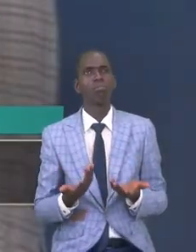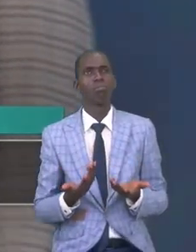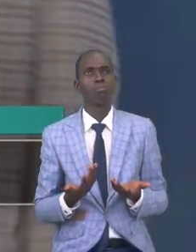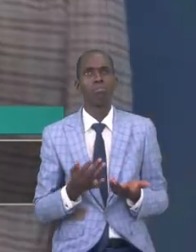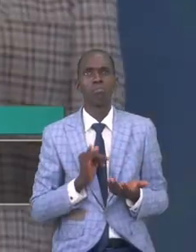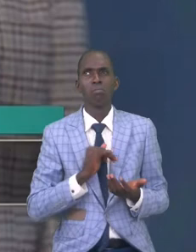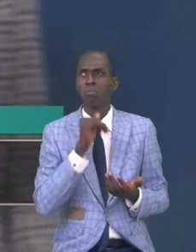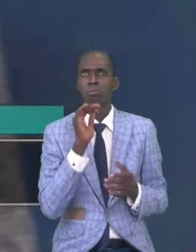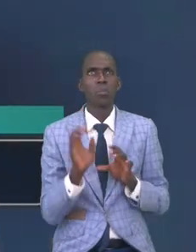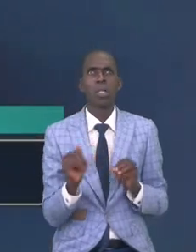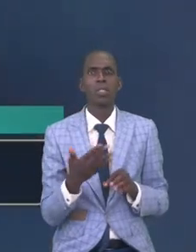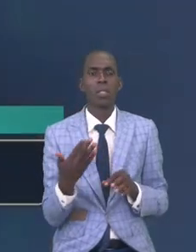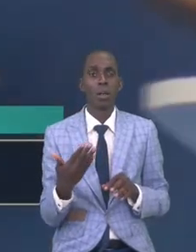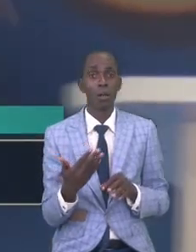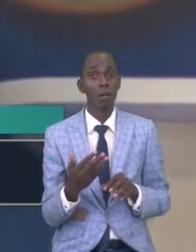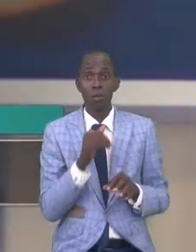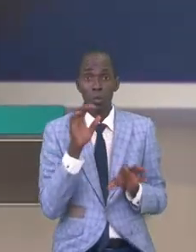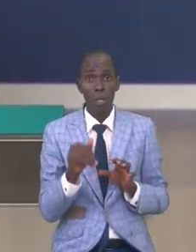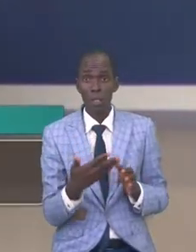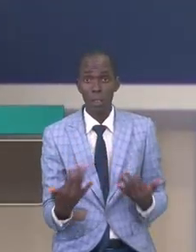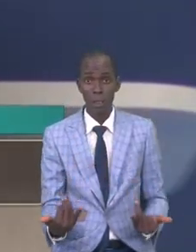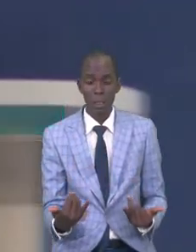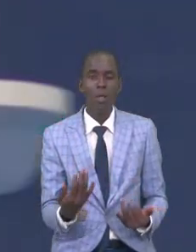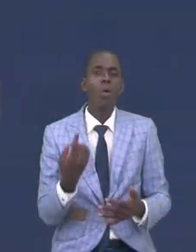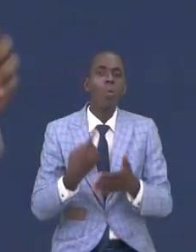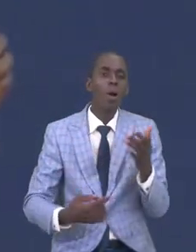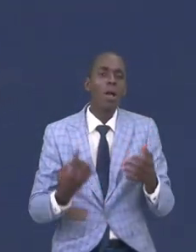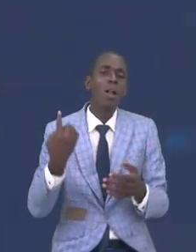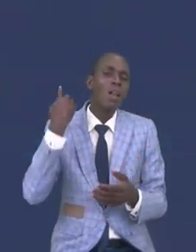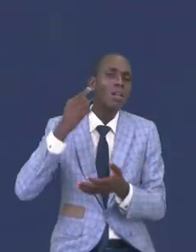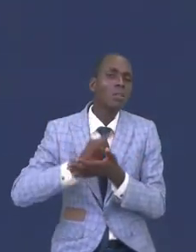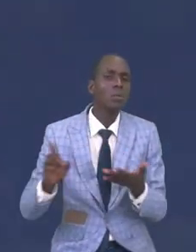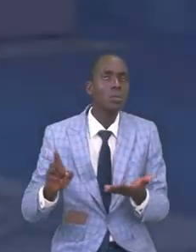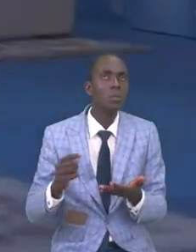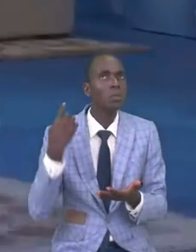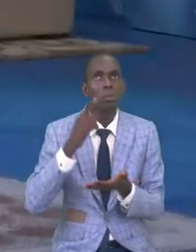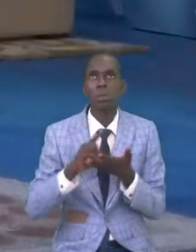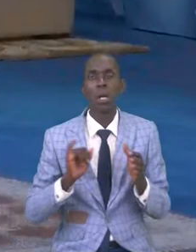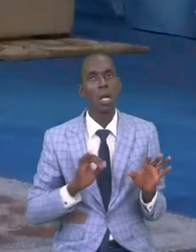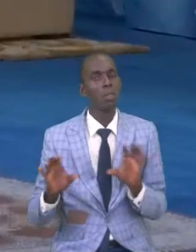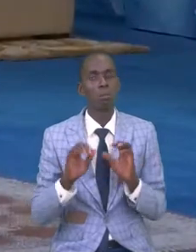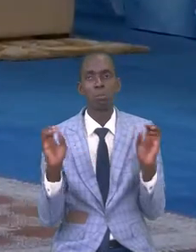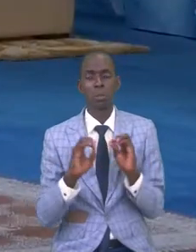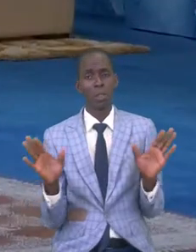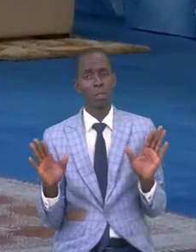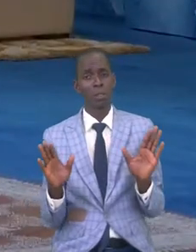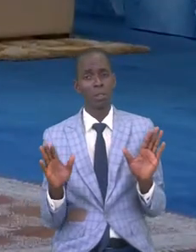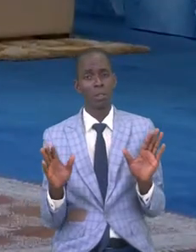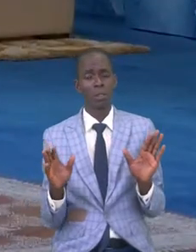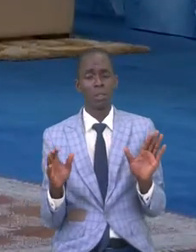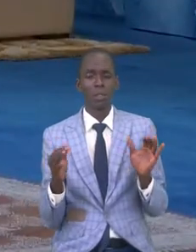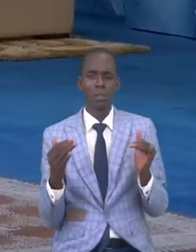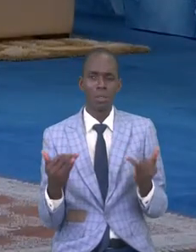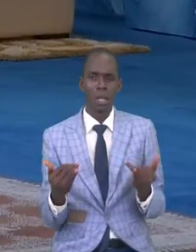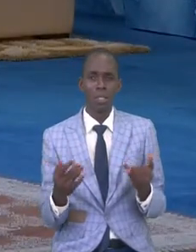today. What did you do last week? This week, I didn't do anything. Now, the way you